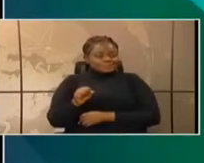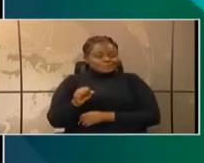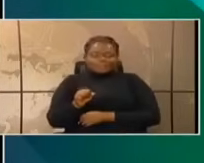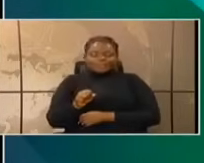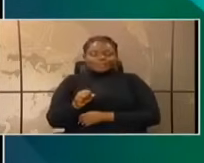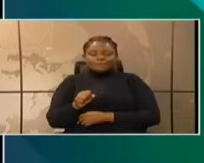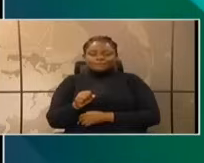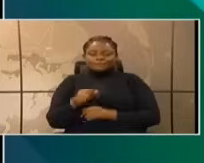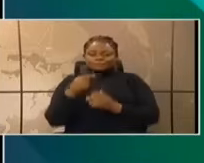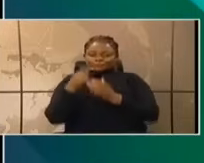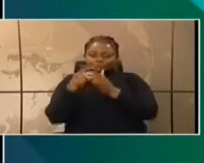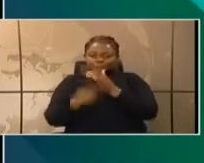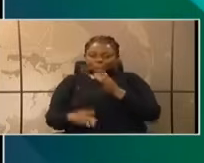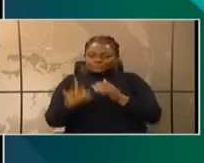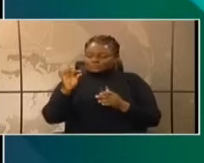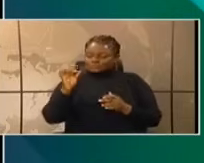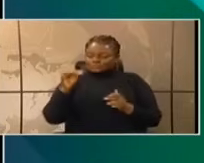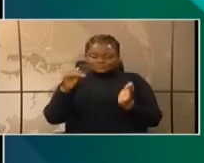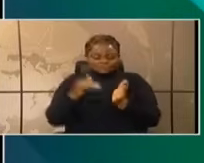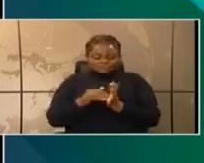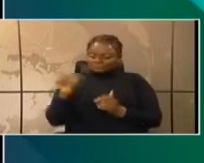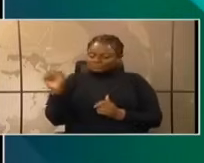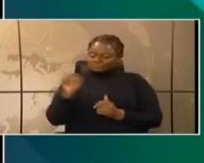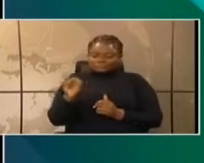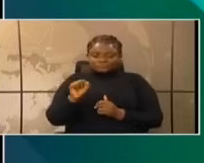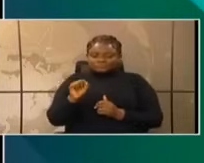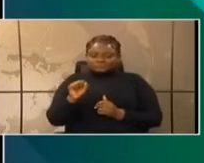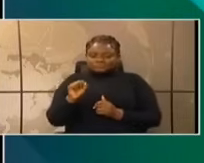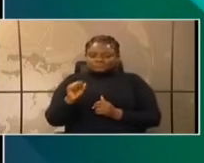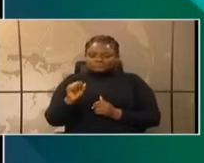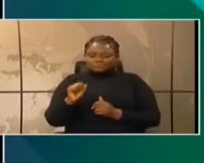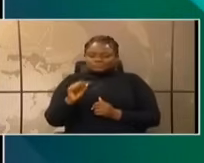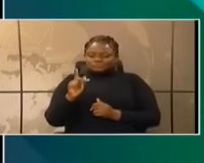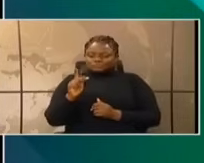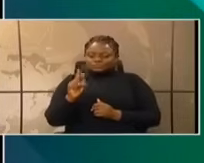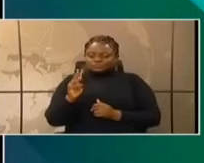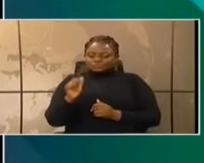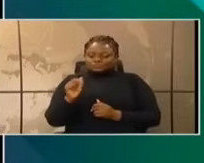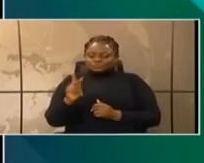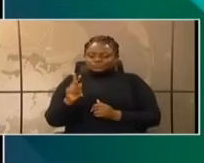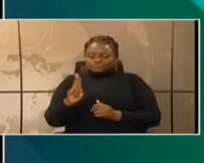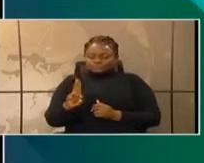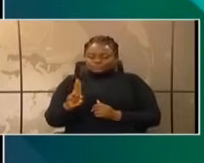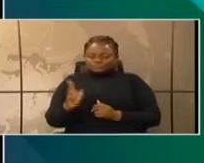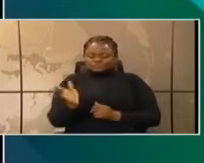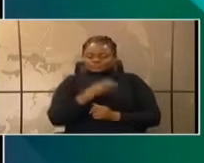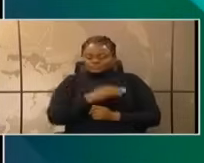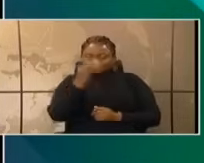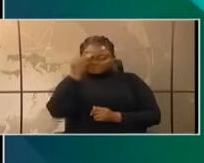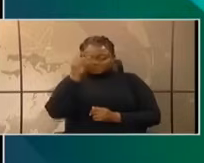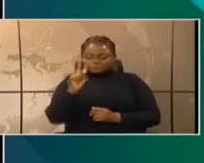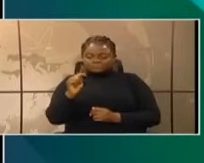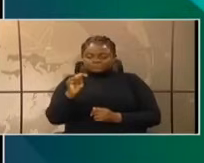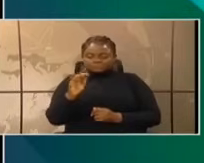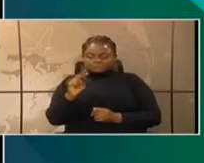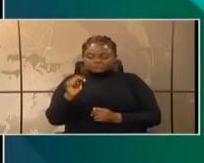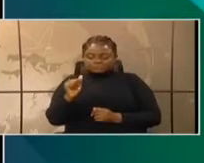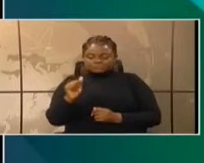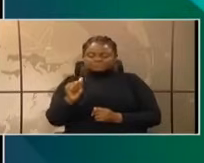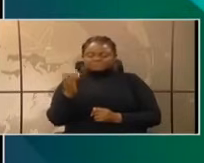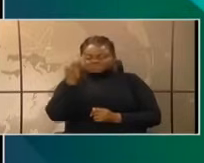Ade $80,000 a me manitiam. Kwekwaje ba menu nanitiam. Tinamensa